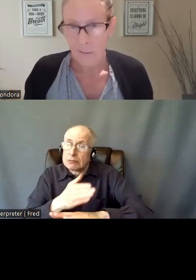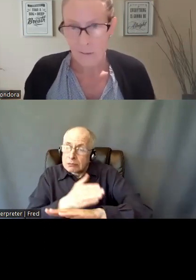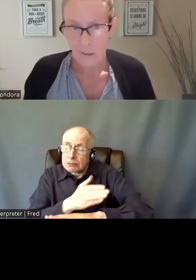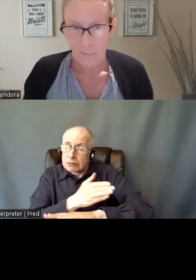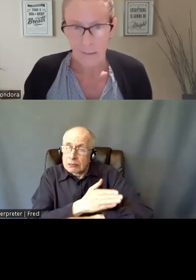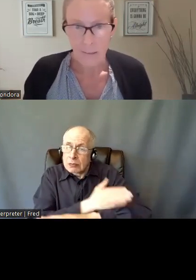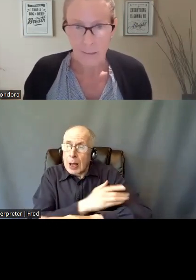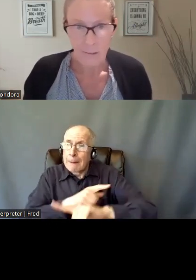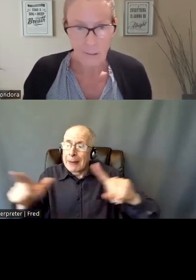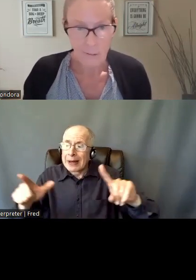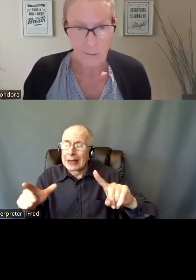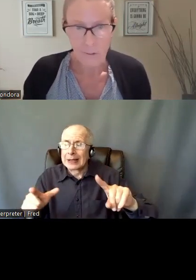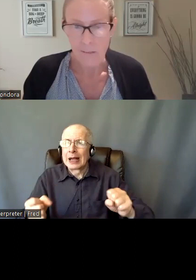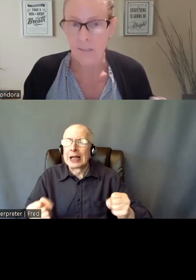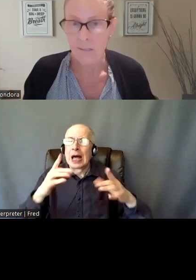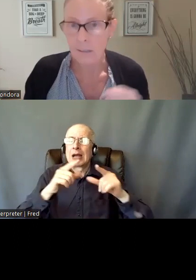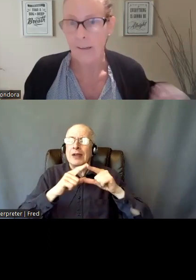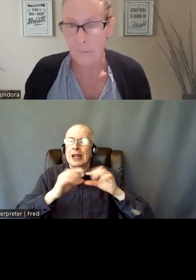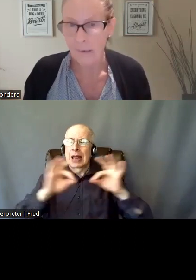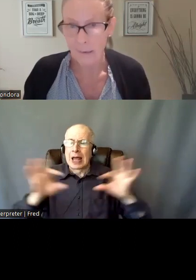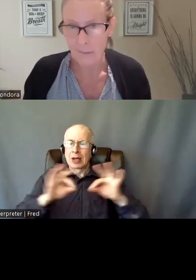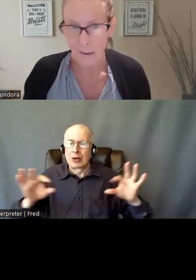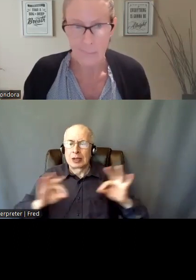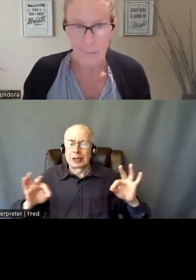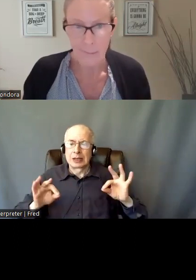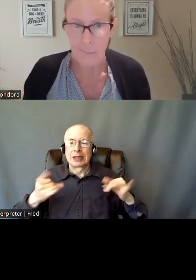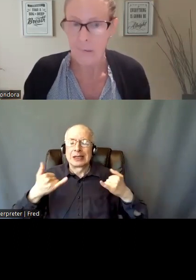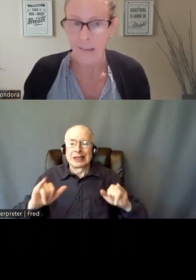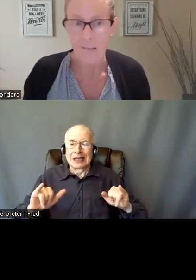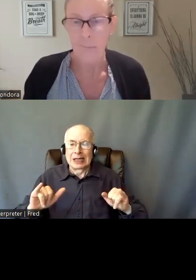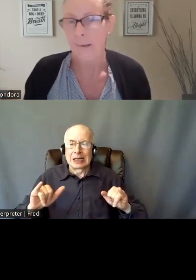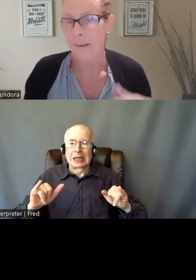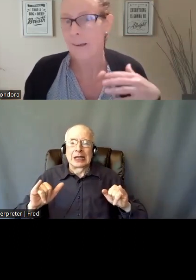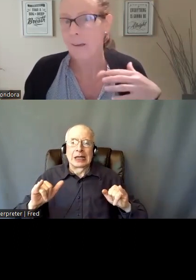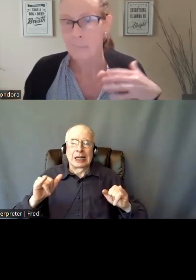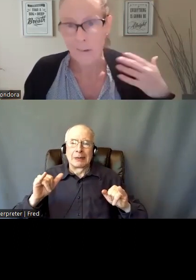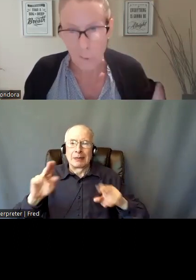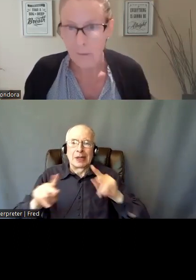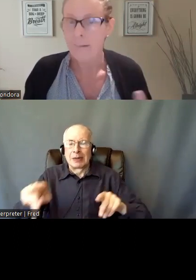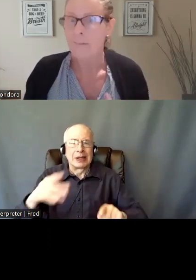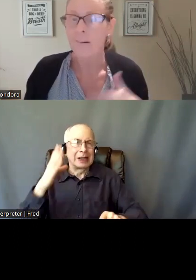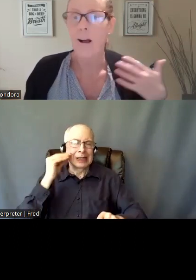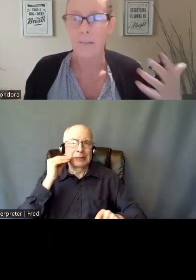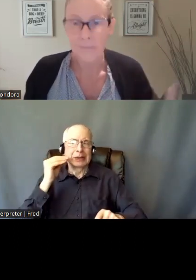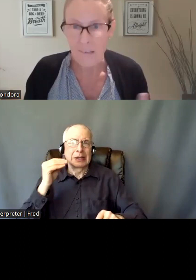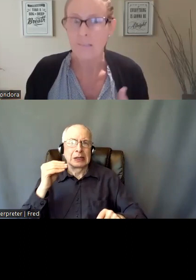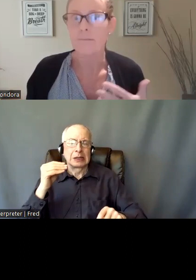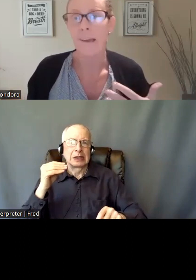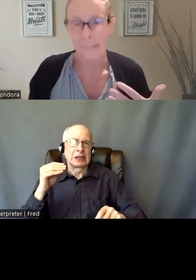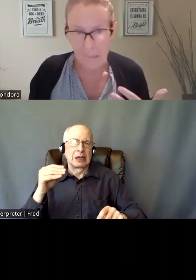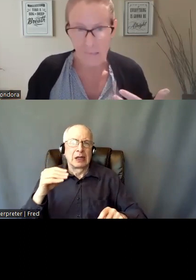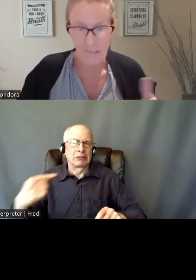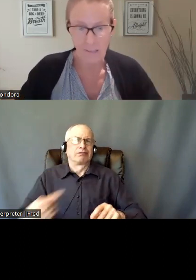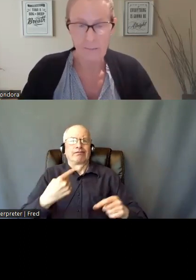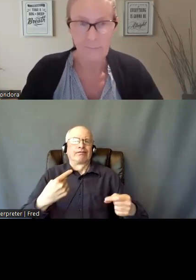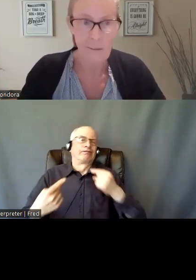the language that we continue to use is still experienced by people as being pejorative, offensive,